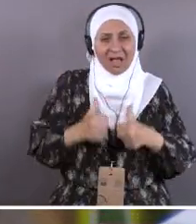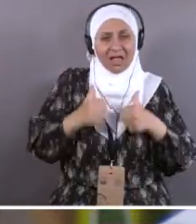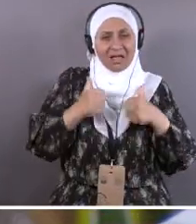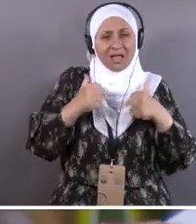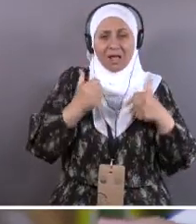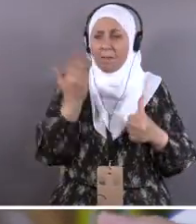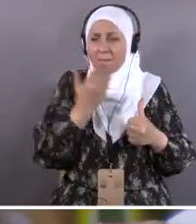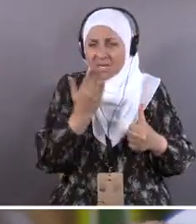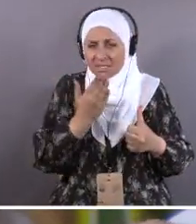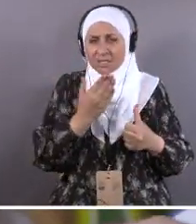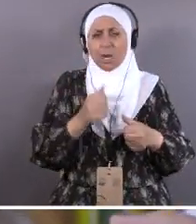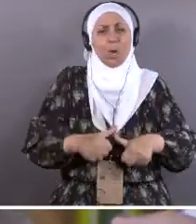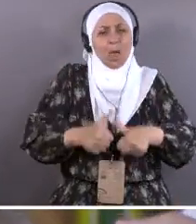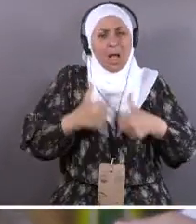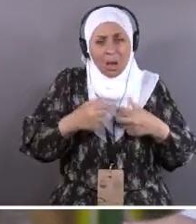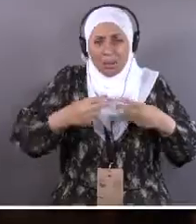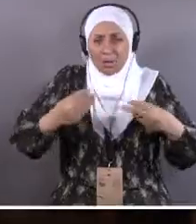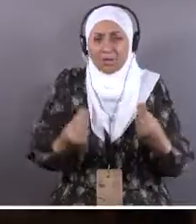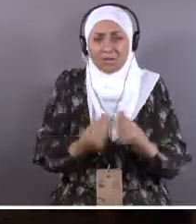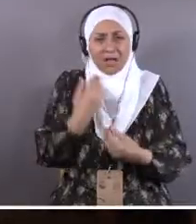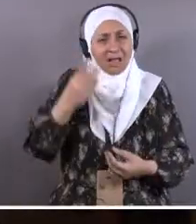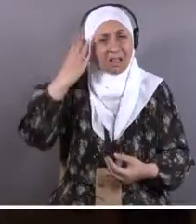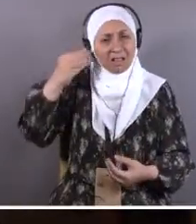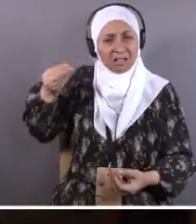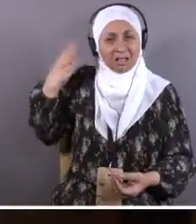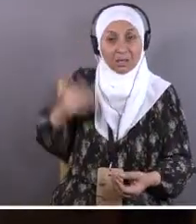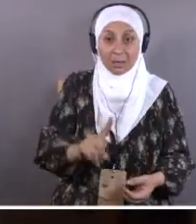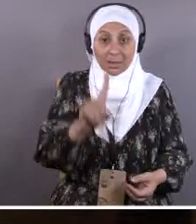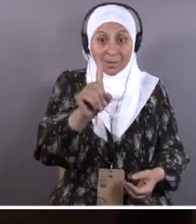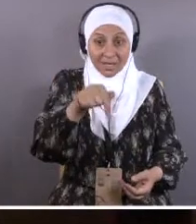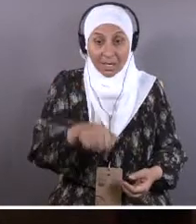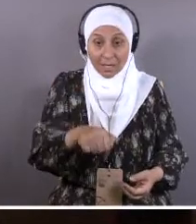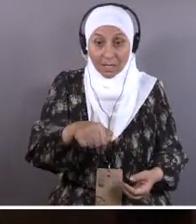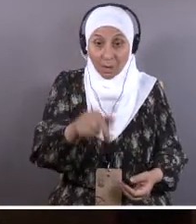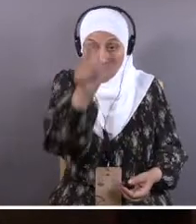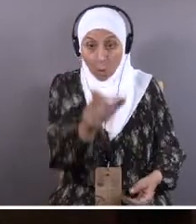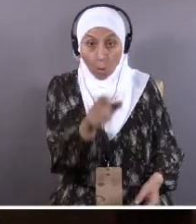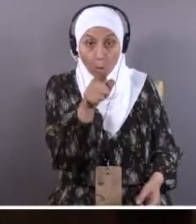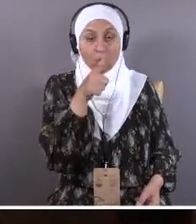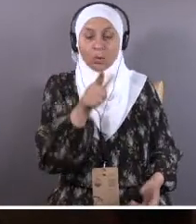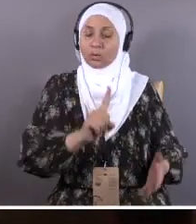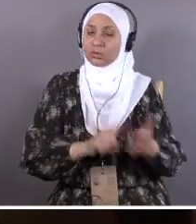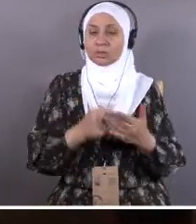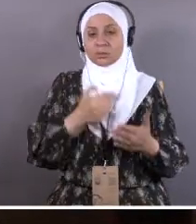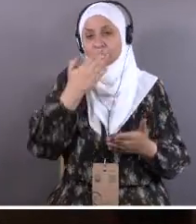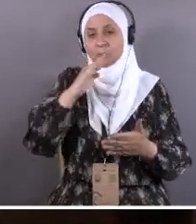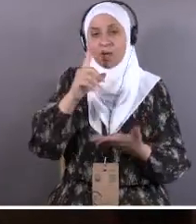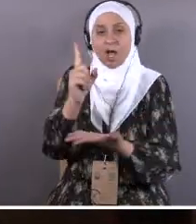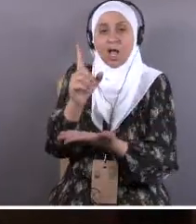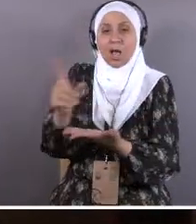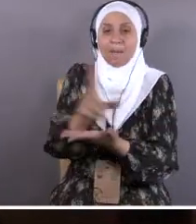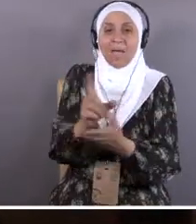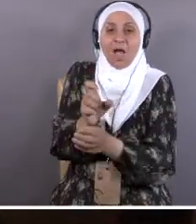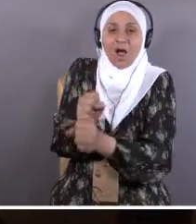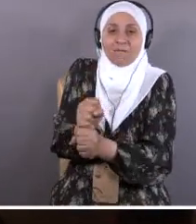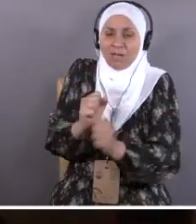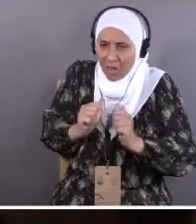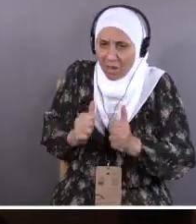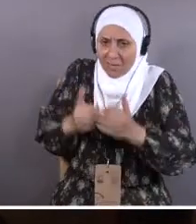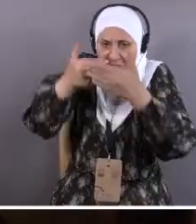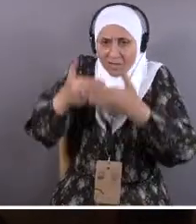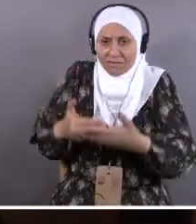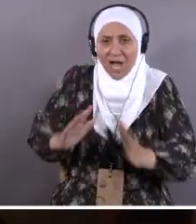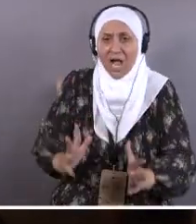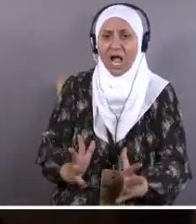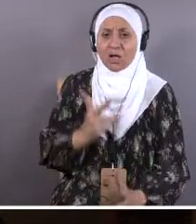taken us away from our life, schools, the livelihood, and so on and so forth. But thank God, I was able